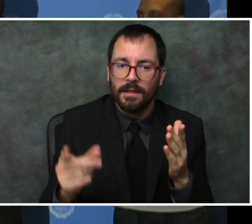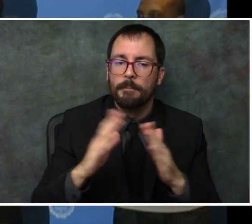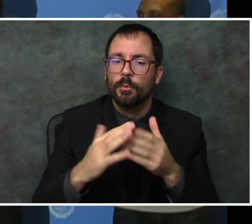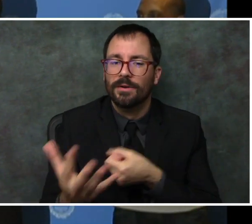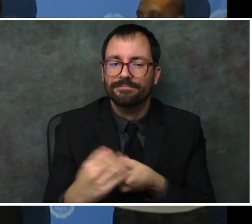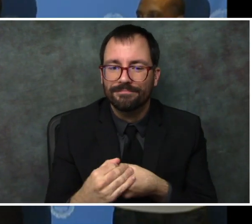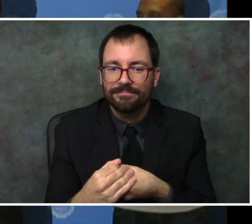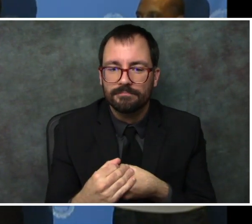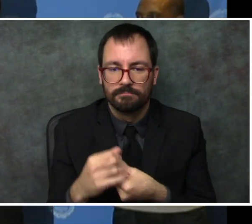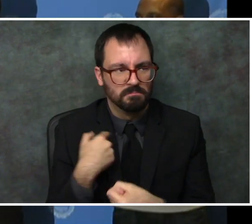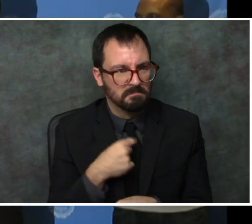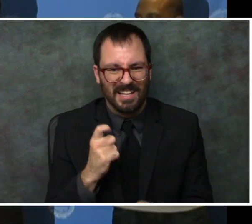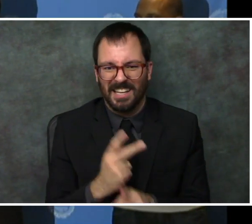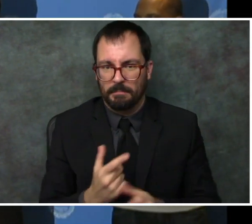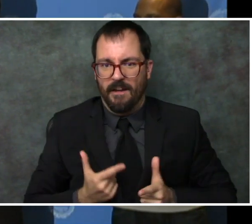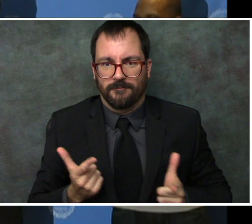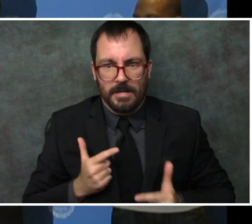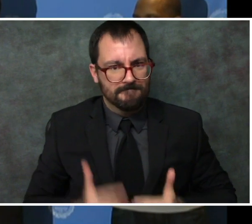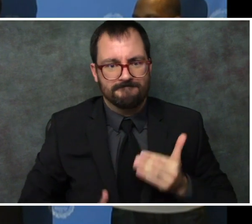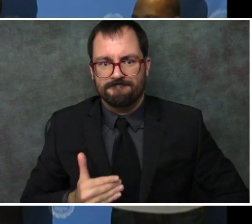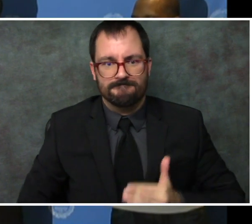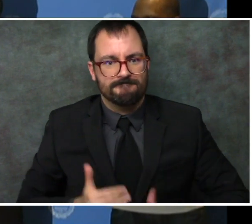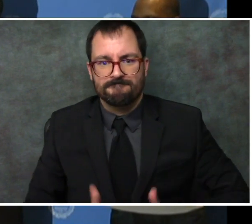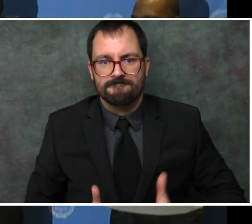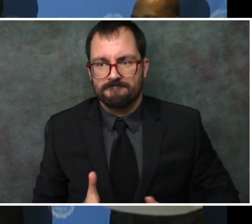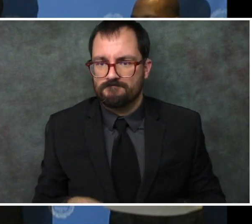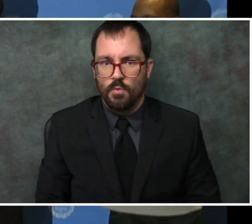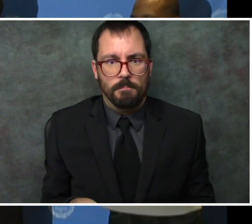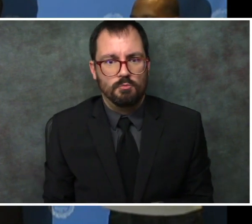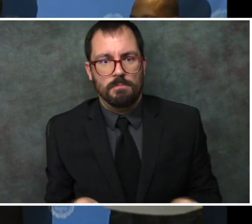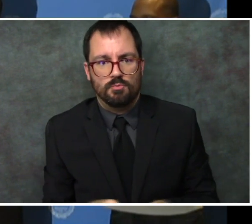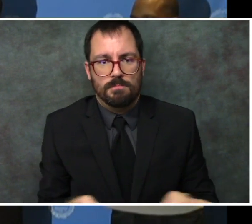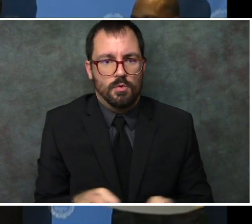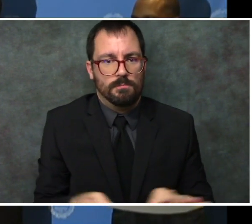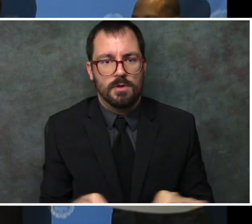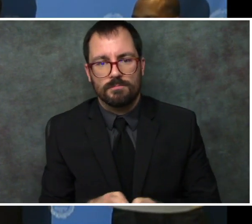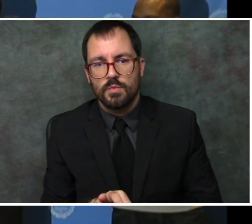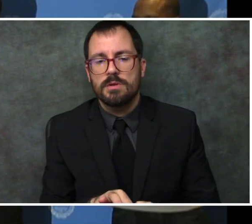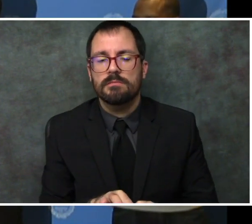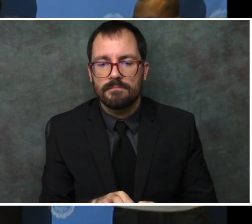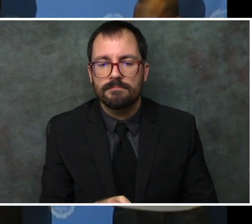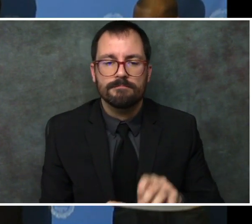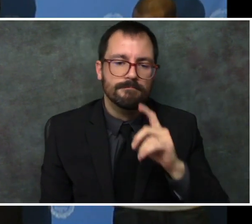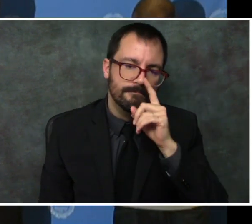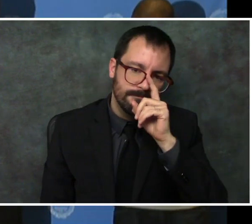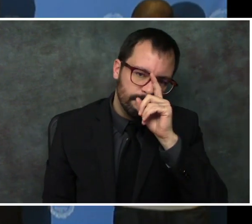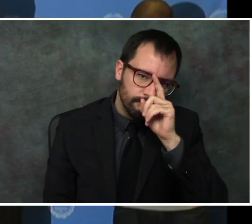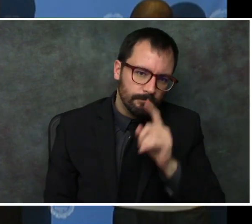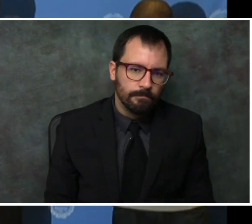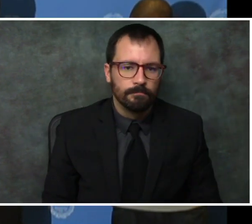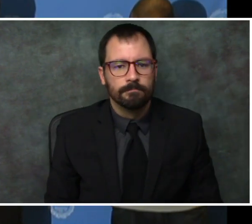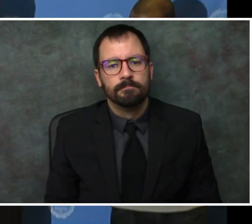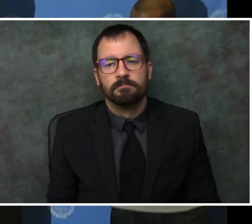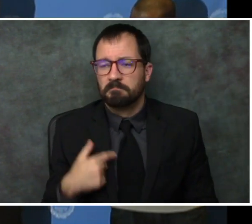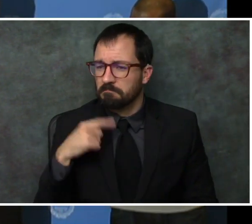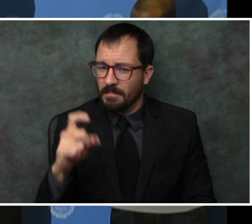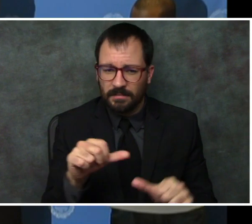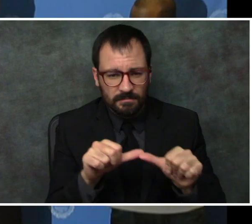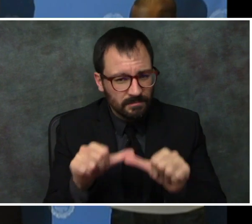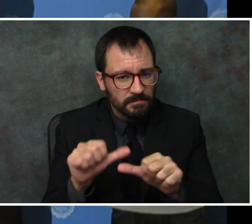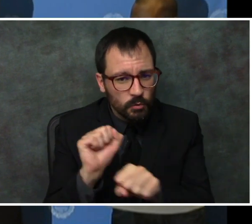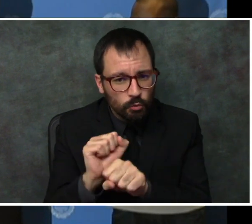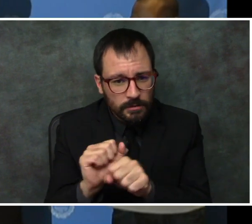moving forward. We must keep working together. Elected officials, community leaders,